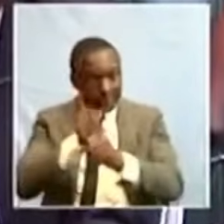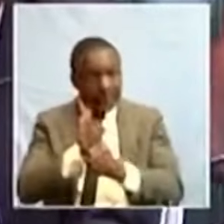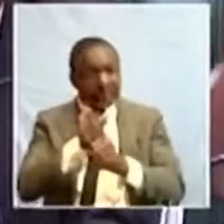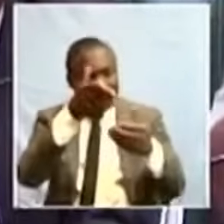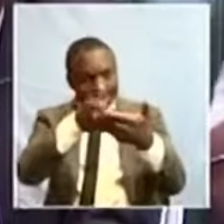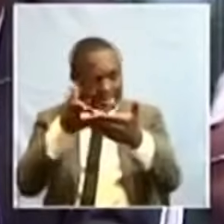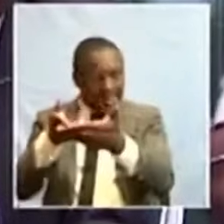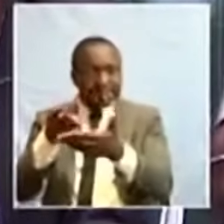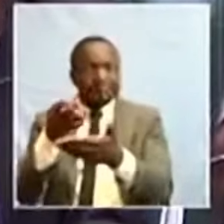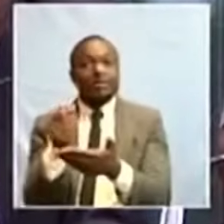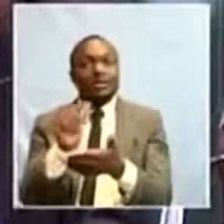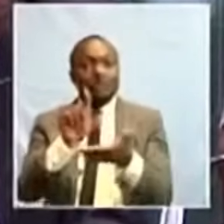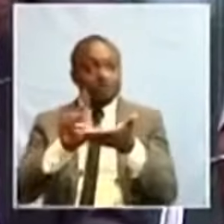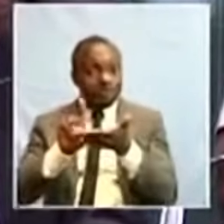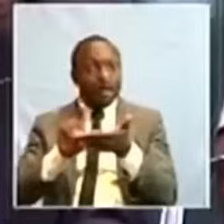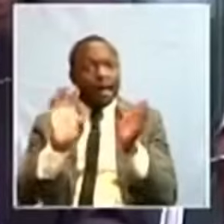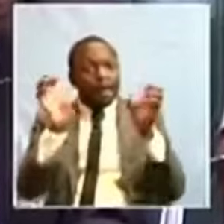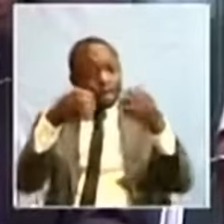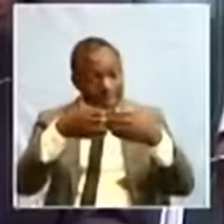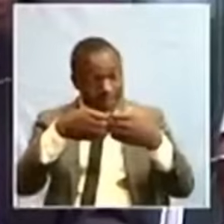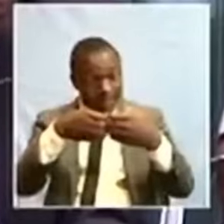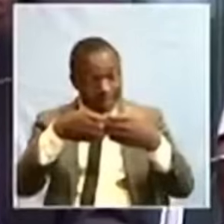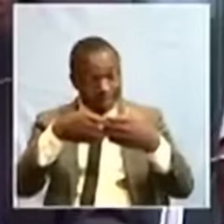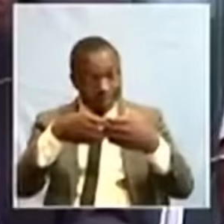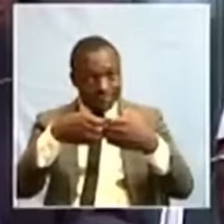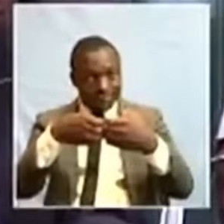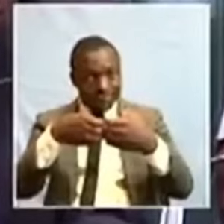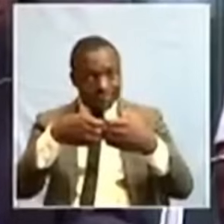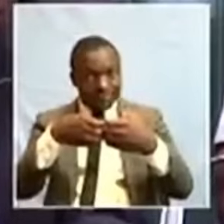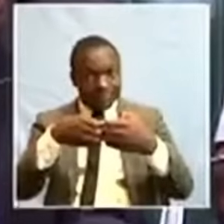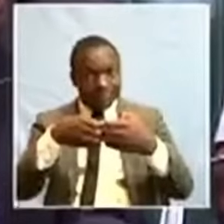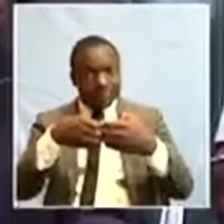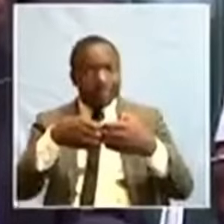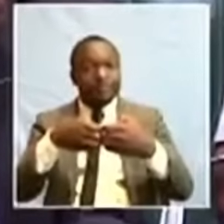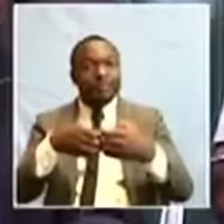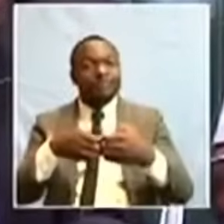these loans. The banks that are